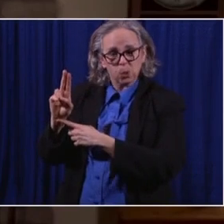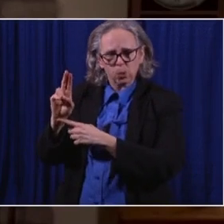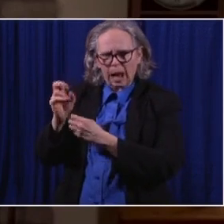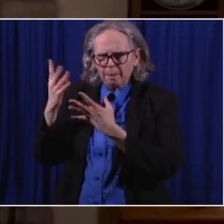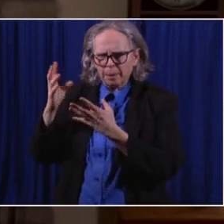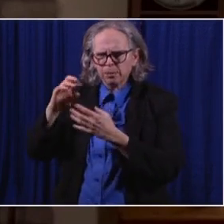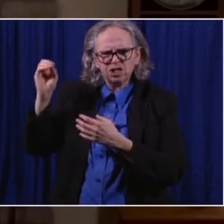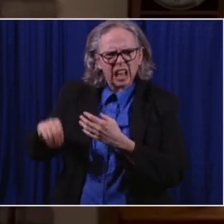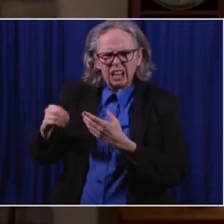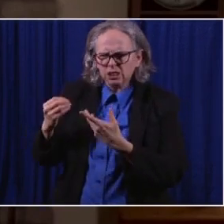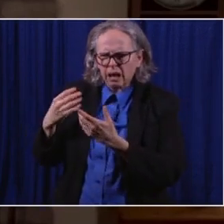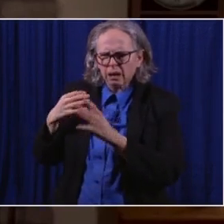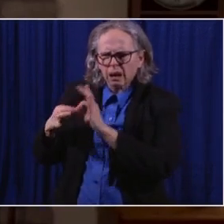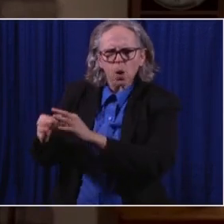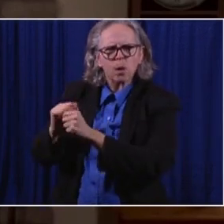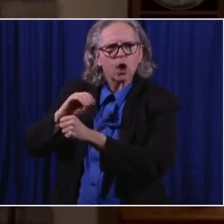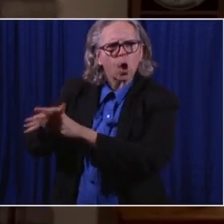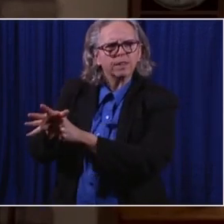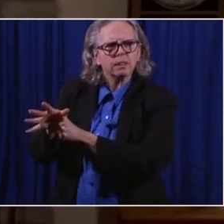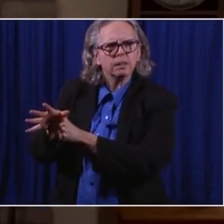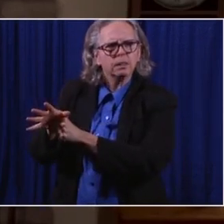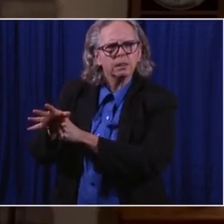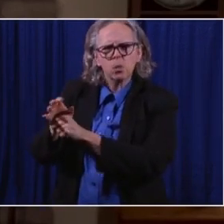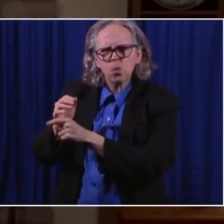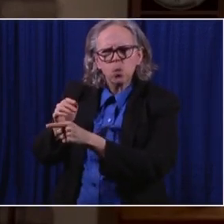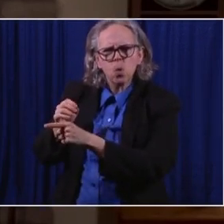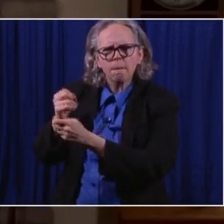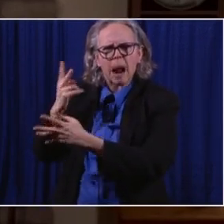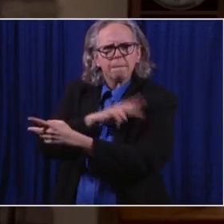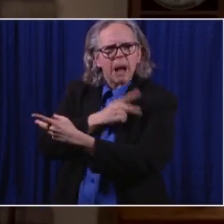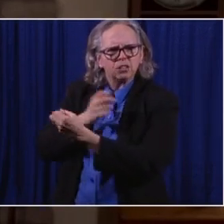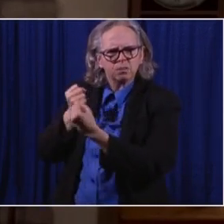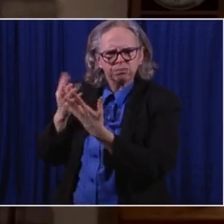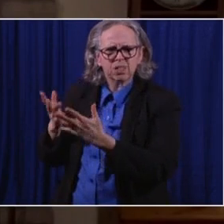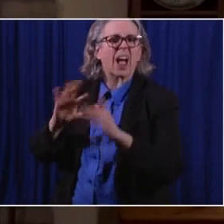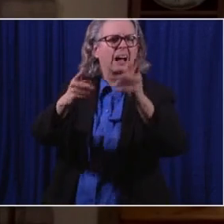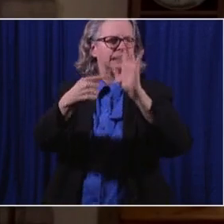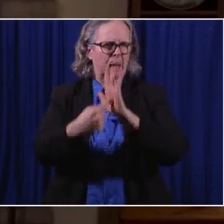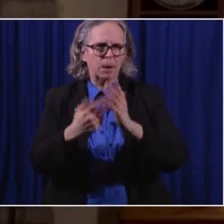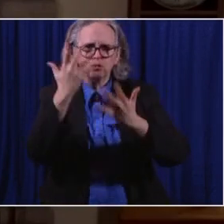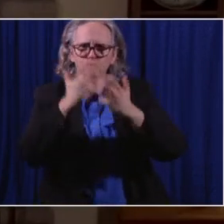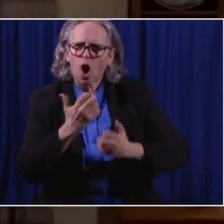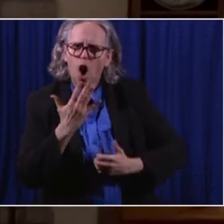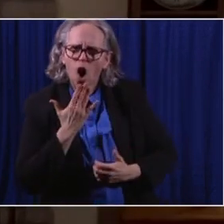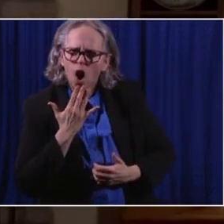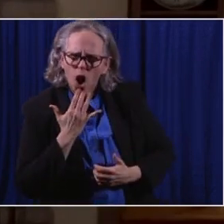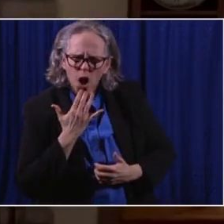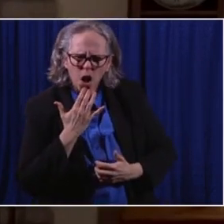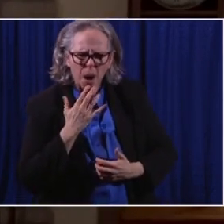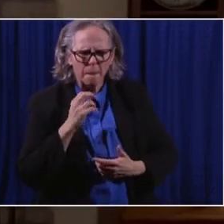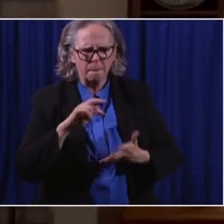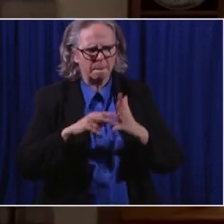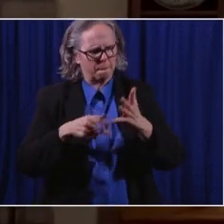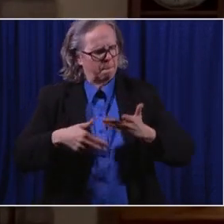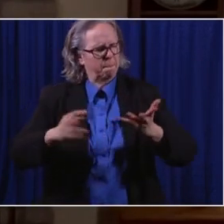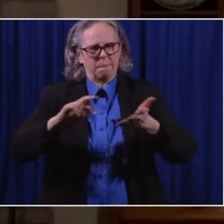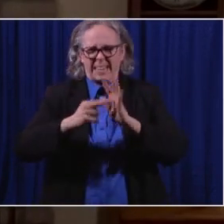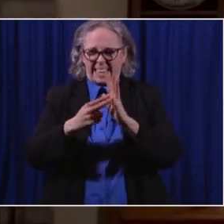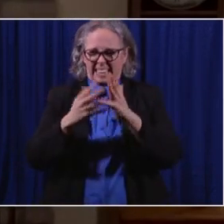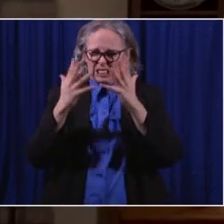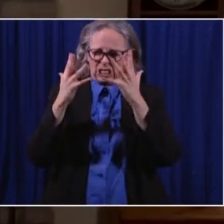progression as we move. And the darker, of course, the darkest point is 75%